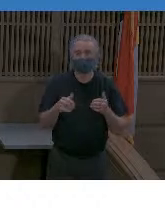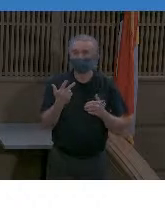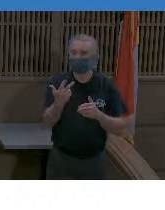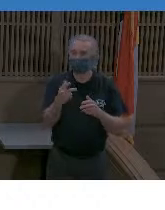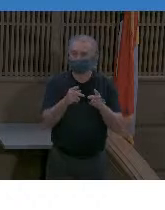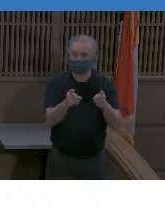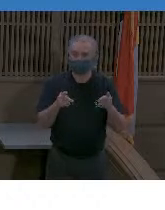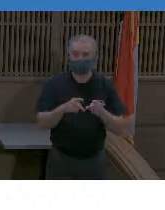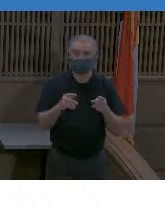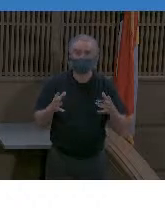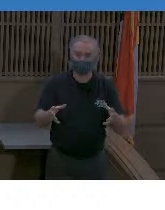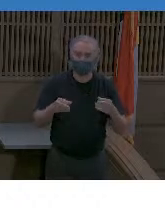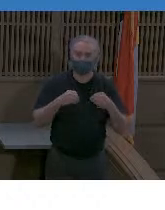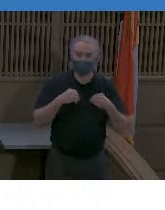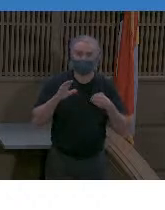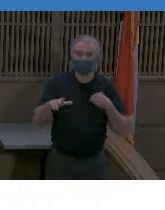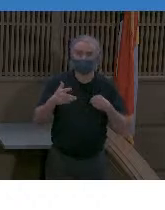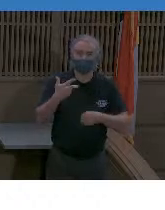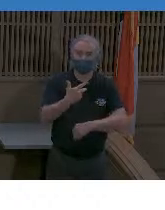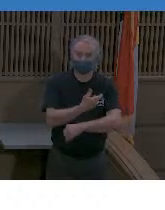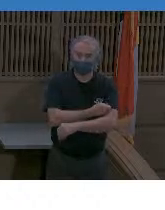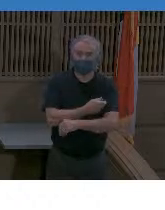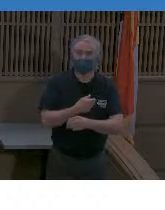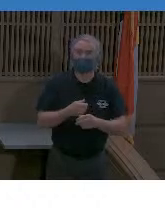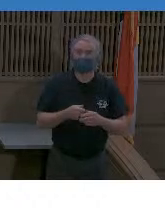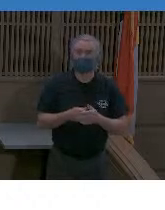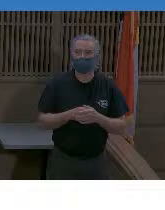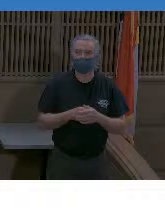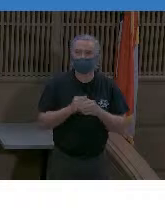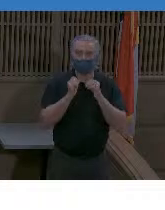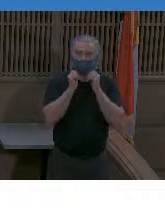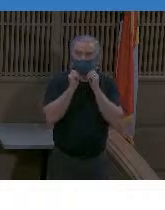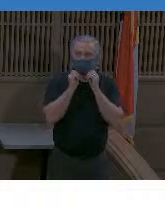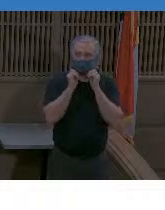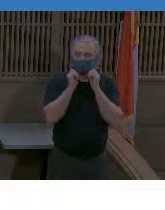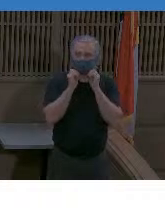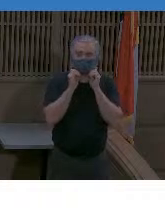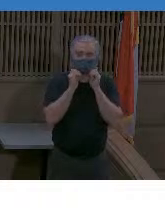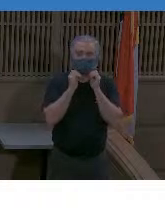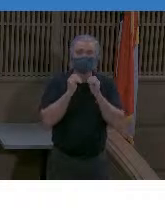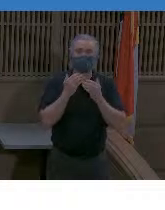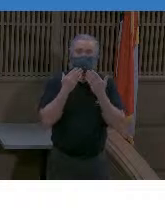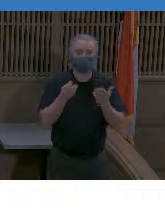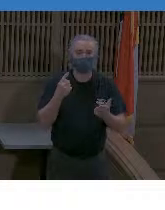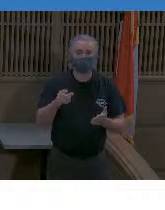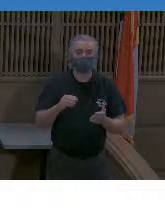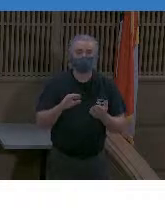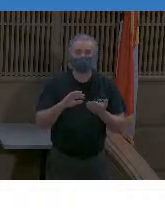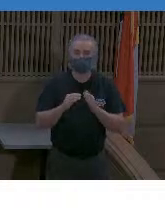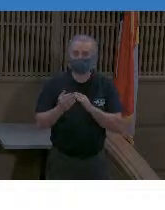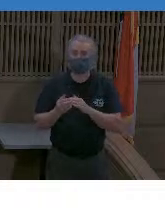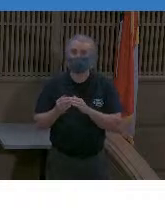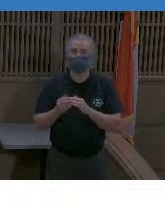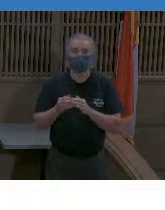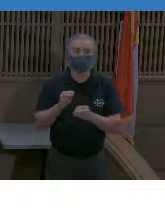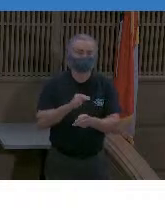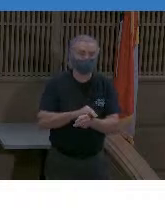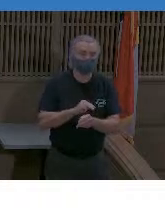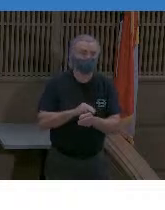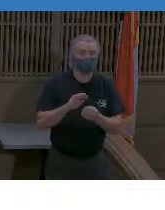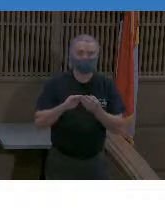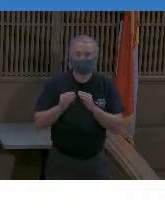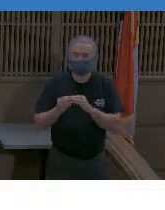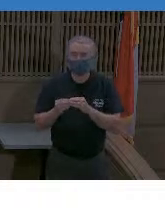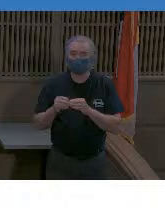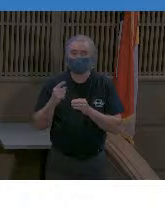frankly, had we not had so much collaboration, community support, tremendous support from the medical community, and so many